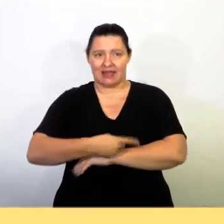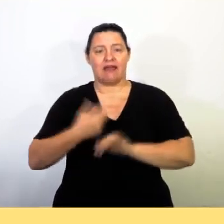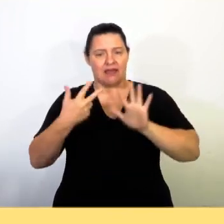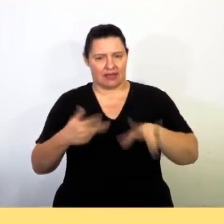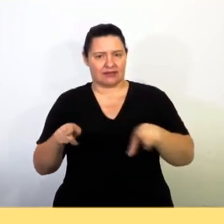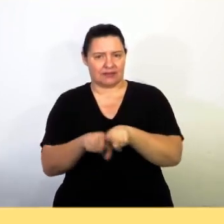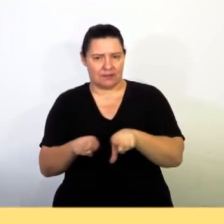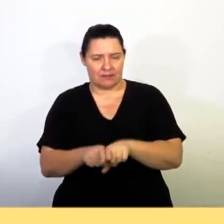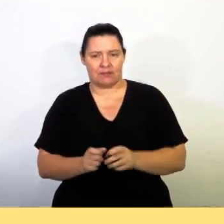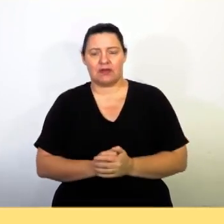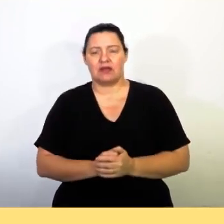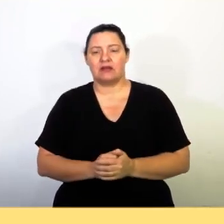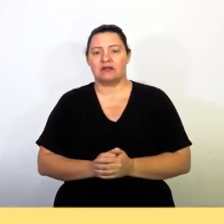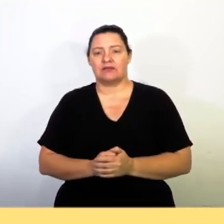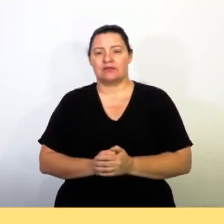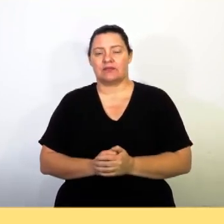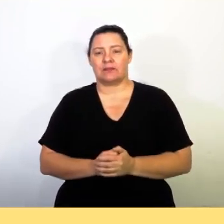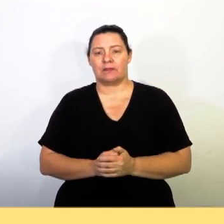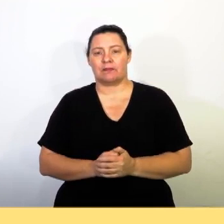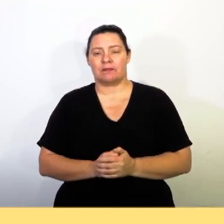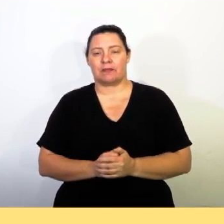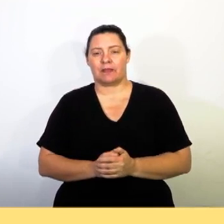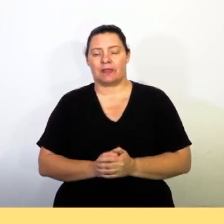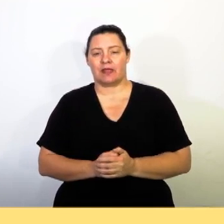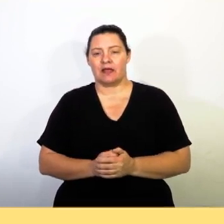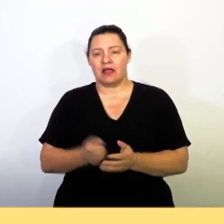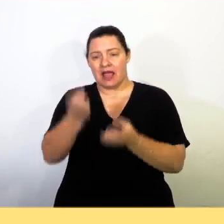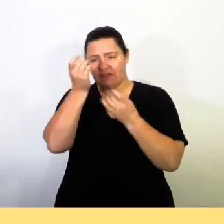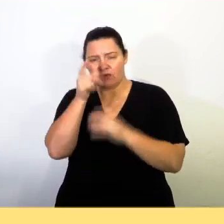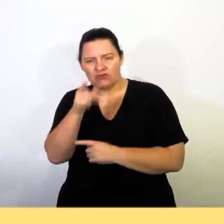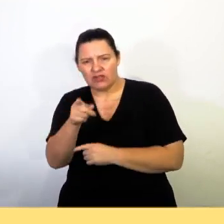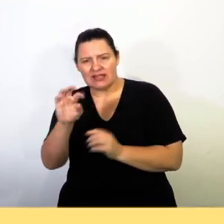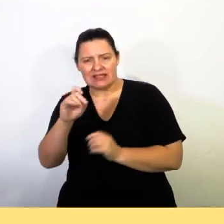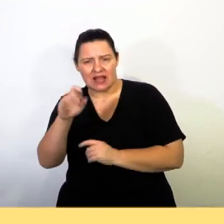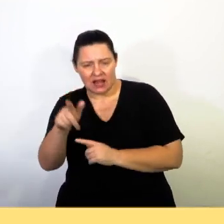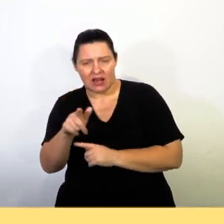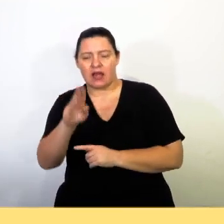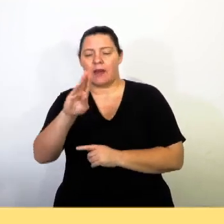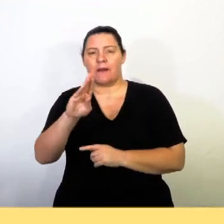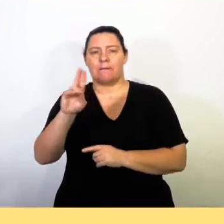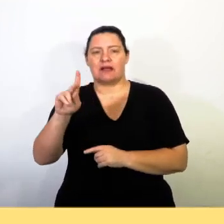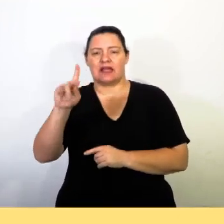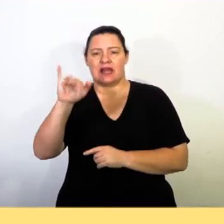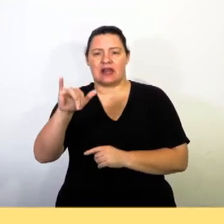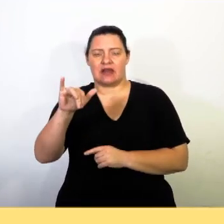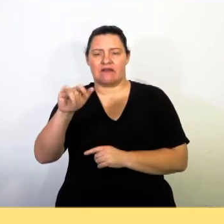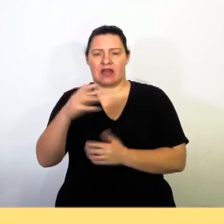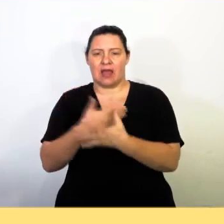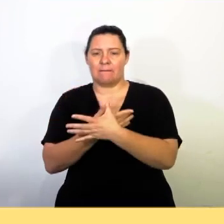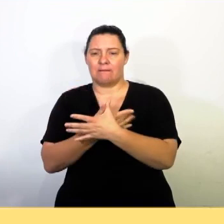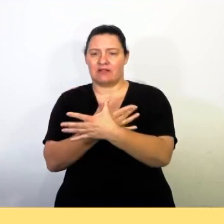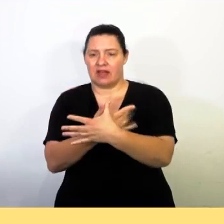the 8th as well. All right, there is my day. And then whom did we pay?